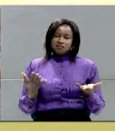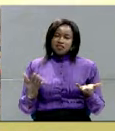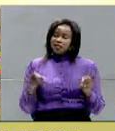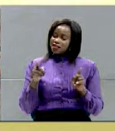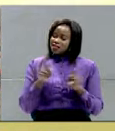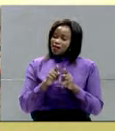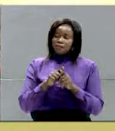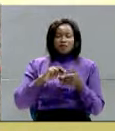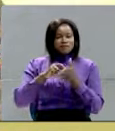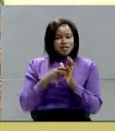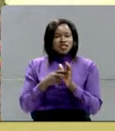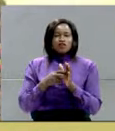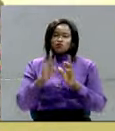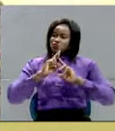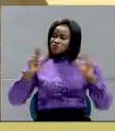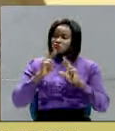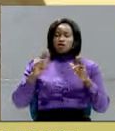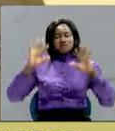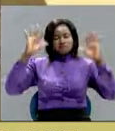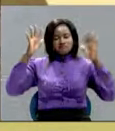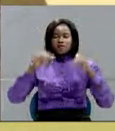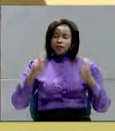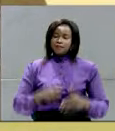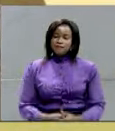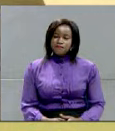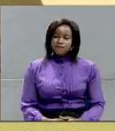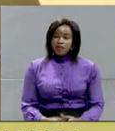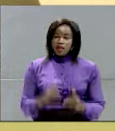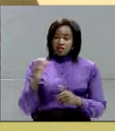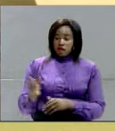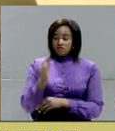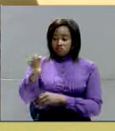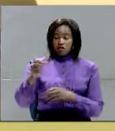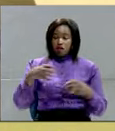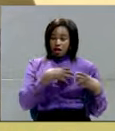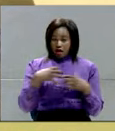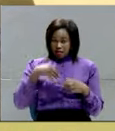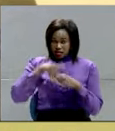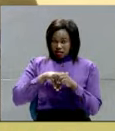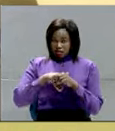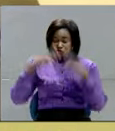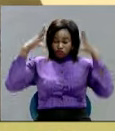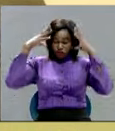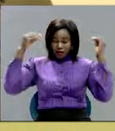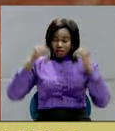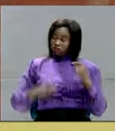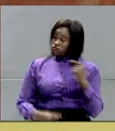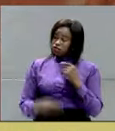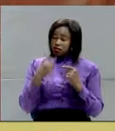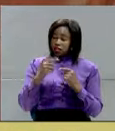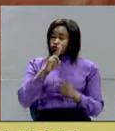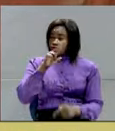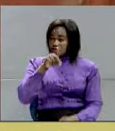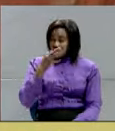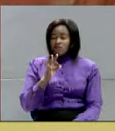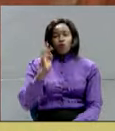be assured of success. On deployment of UPDF forces in Somalia, Kalimire said UPDF will